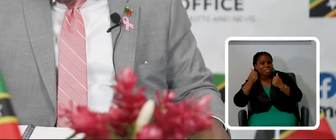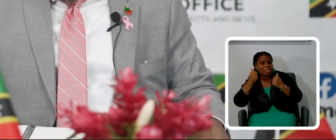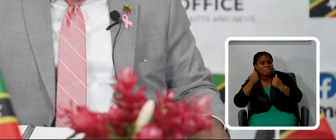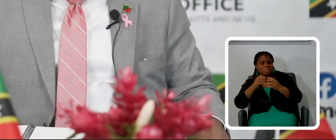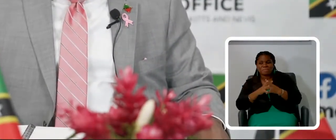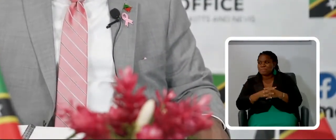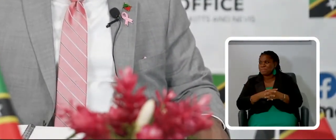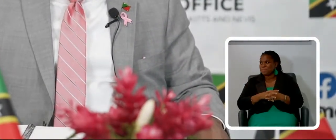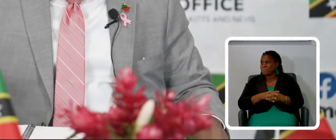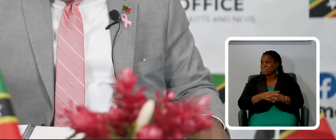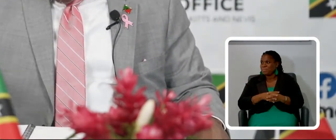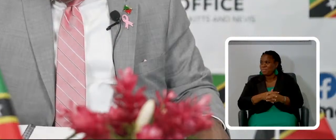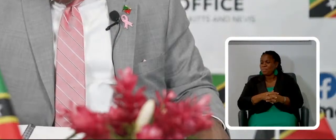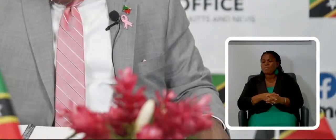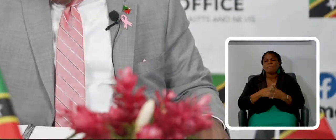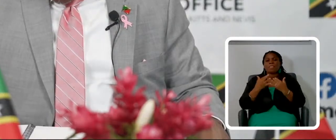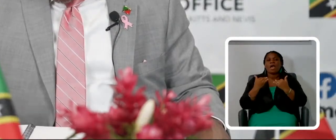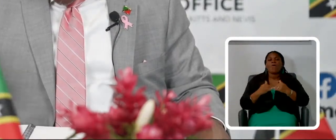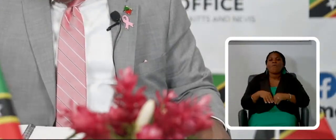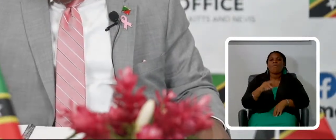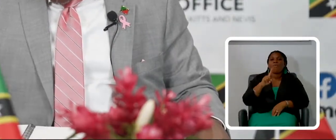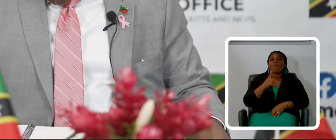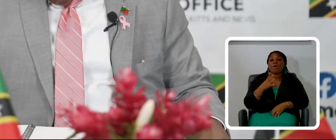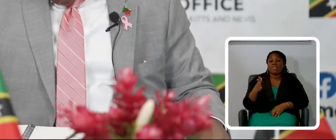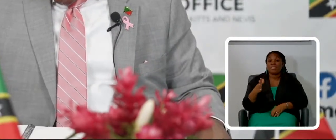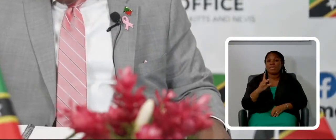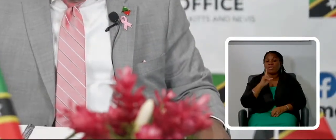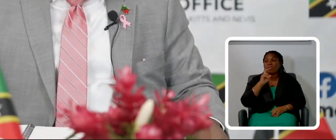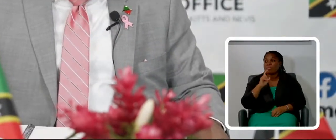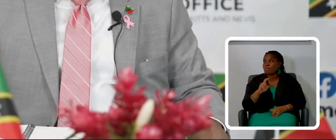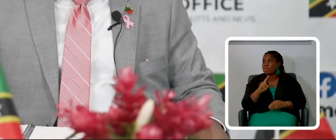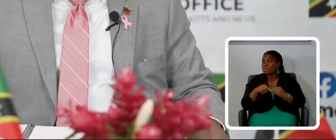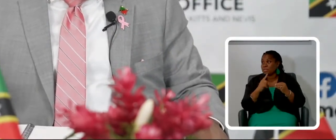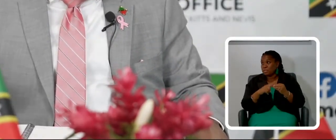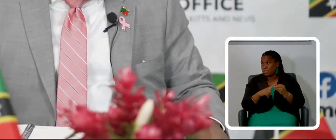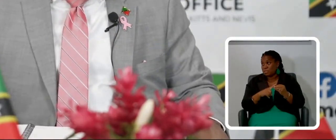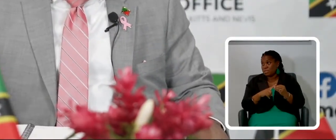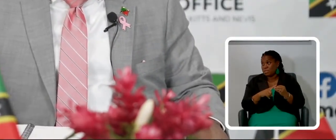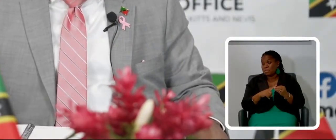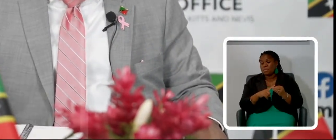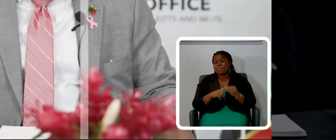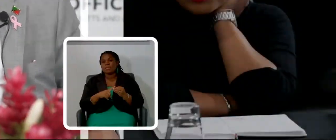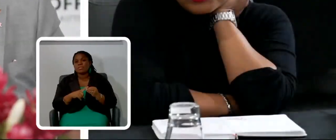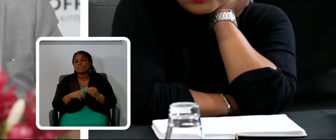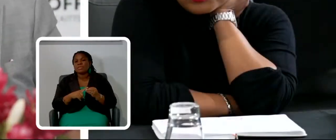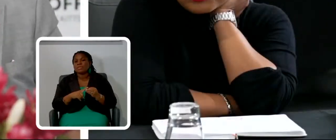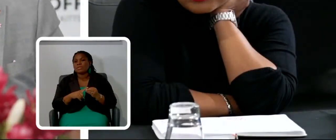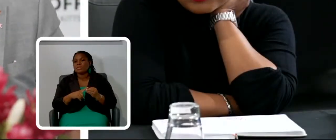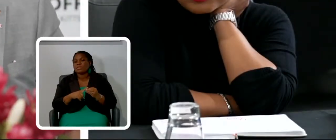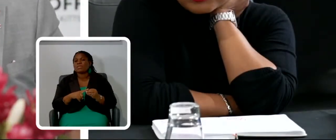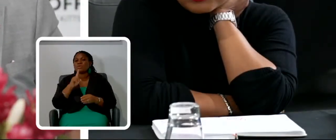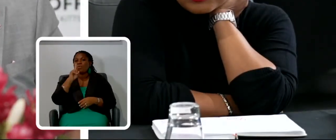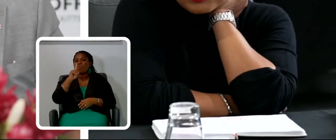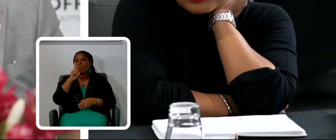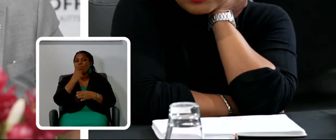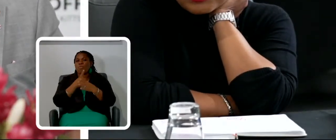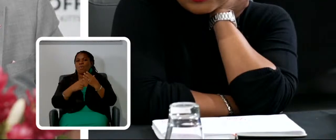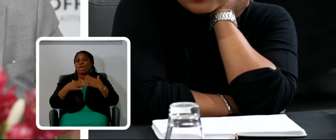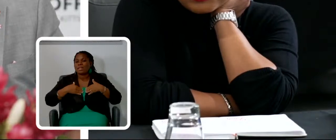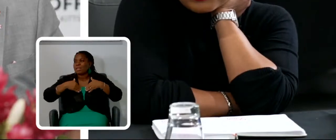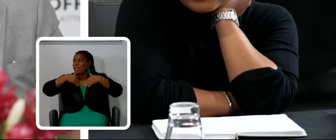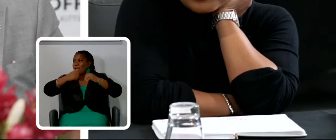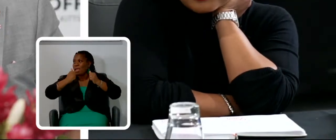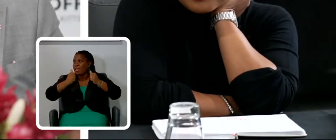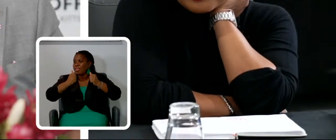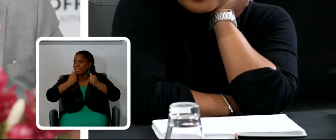matter. Now, one of the things that we brought forward is the concept of One Health. One Health is